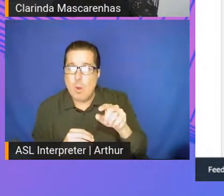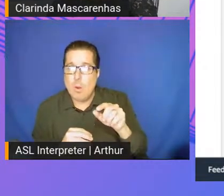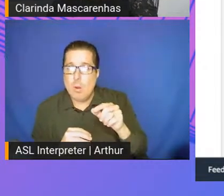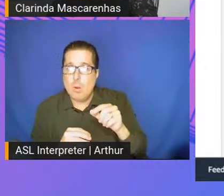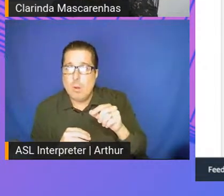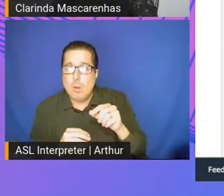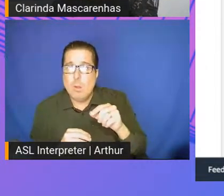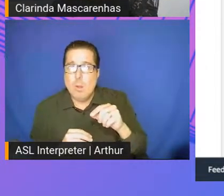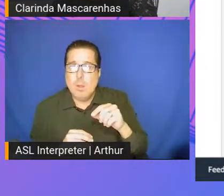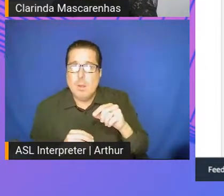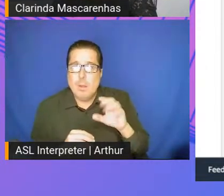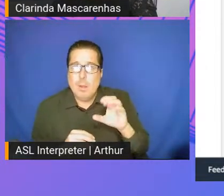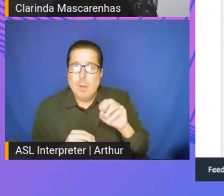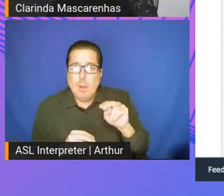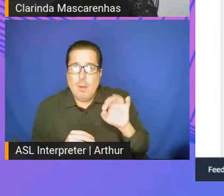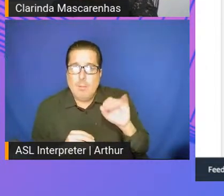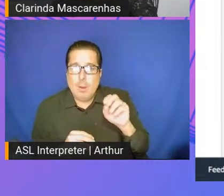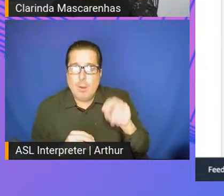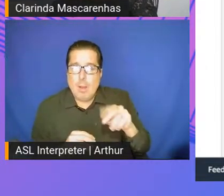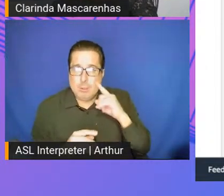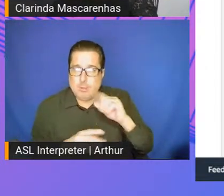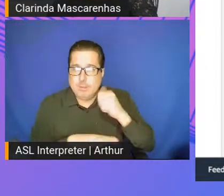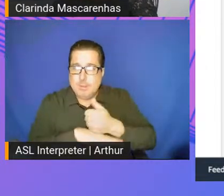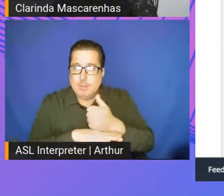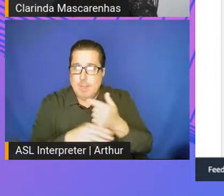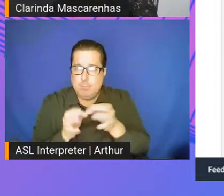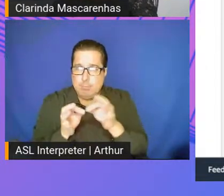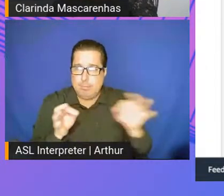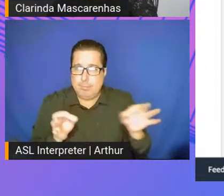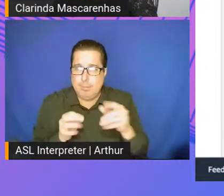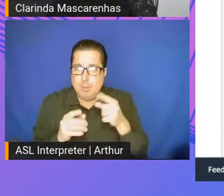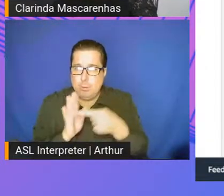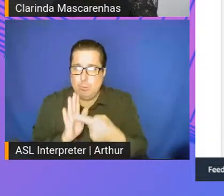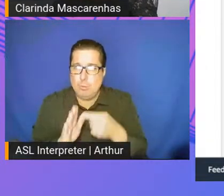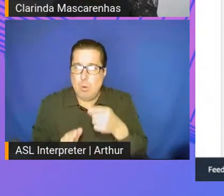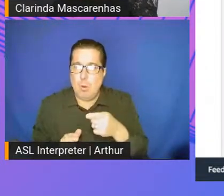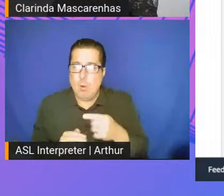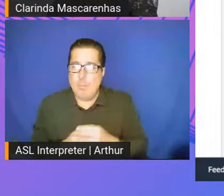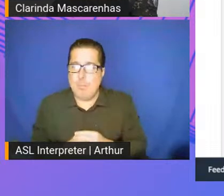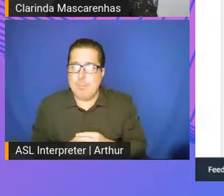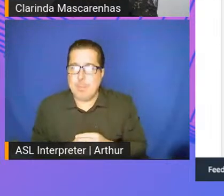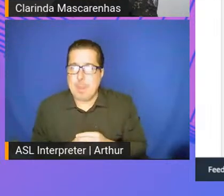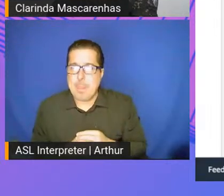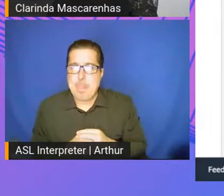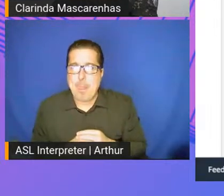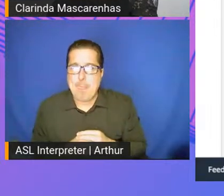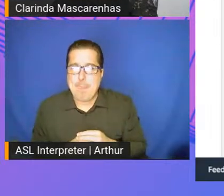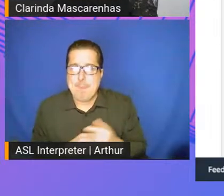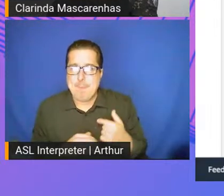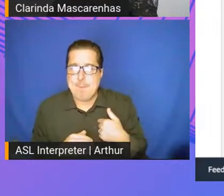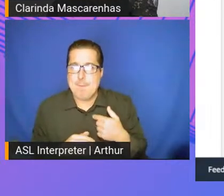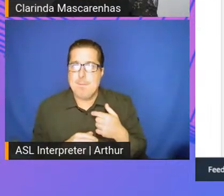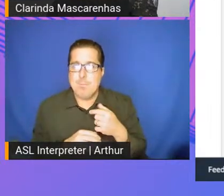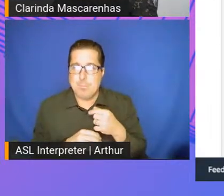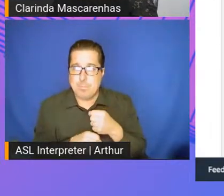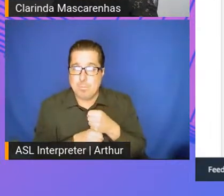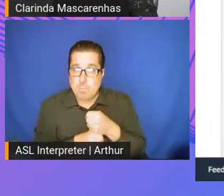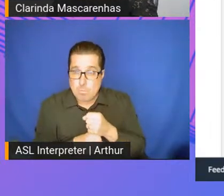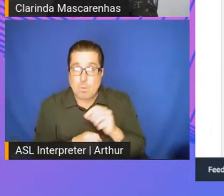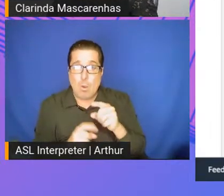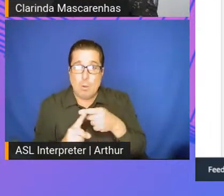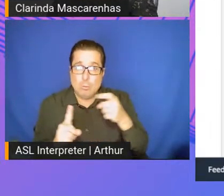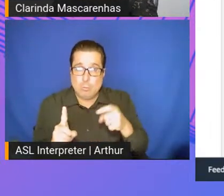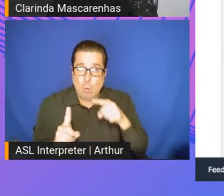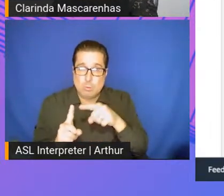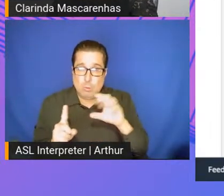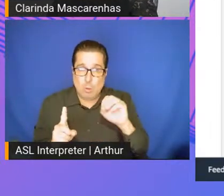set. The service creation will take a couple of minutes because we are building the source code from the GitHub